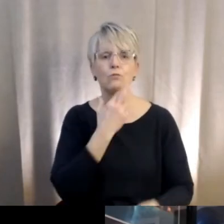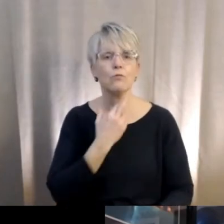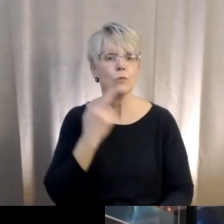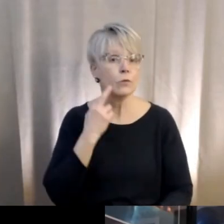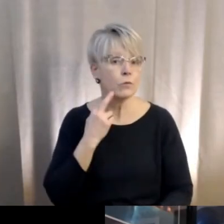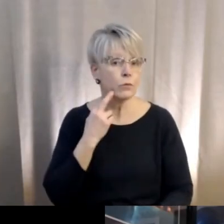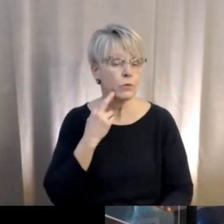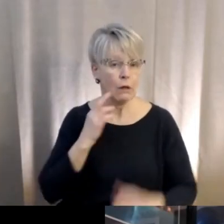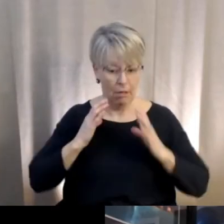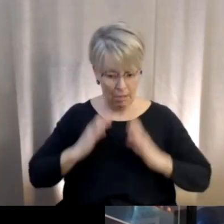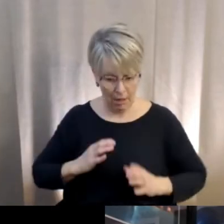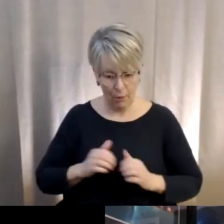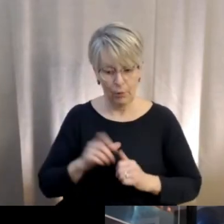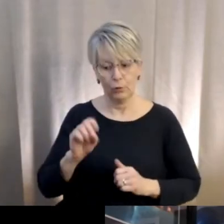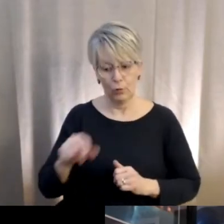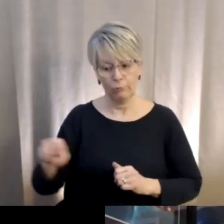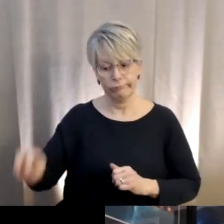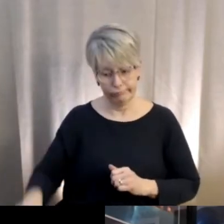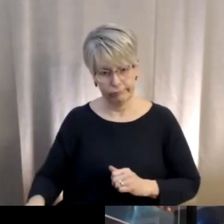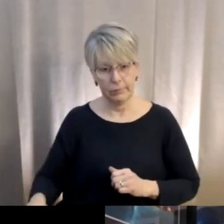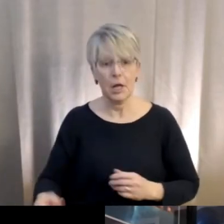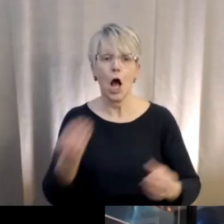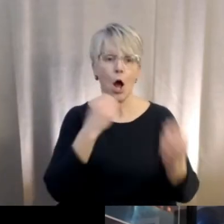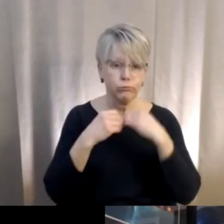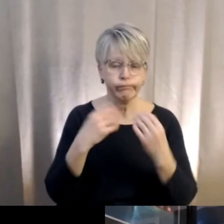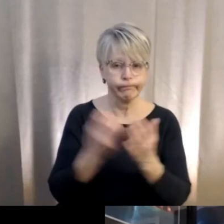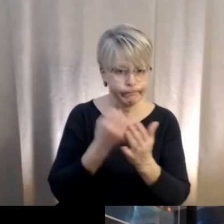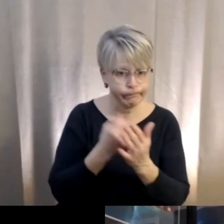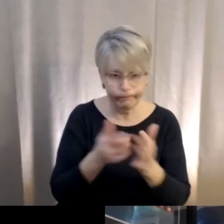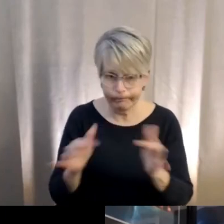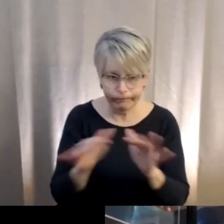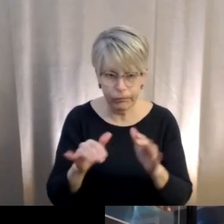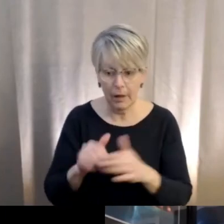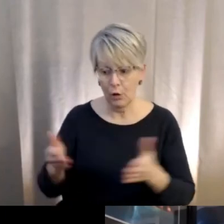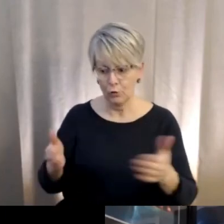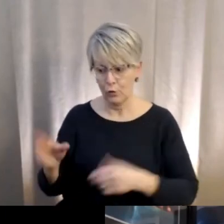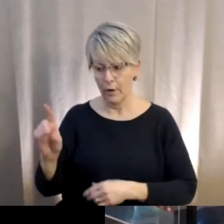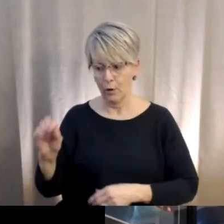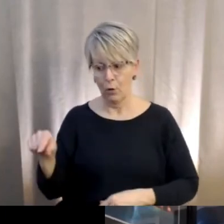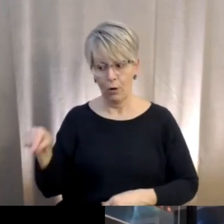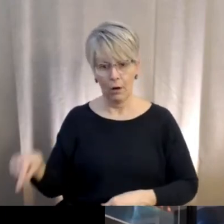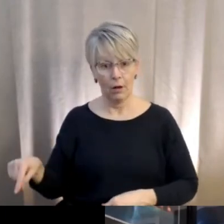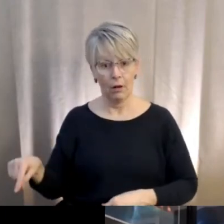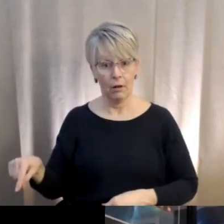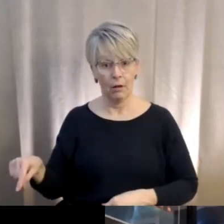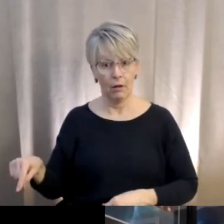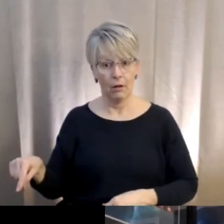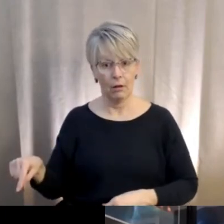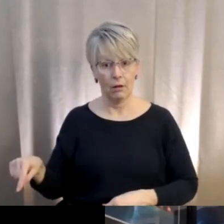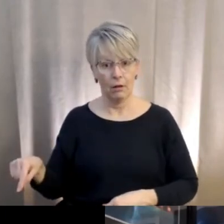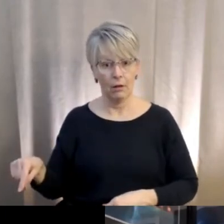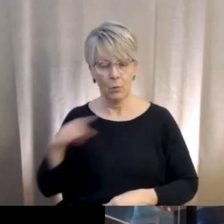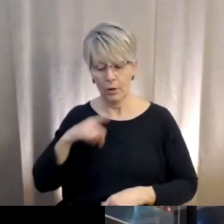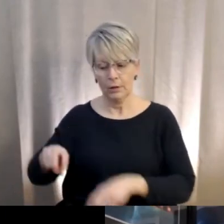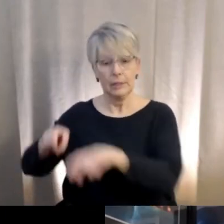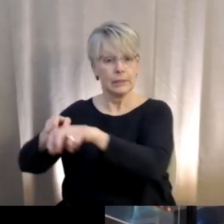of mine and their dog, and we were having a meal, catching up on some things, and the service dog came, and like the dog was in a down